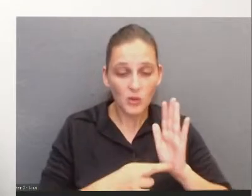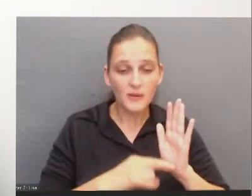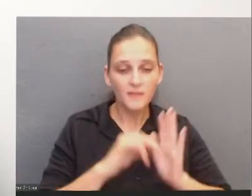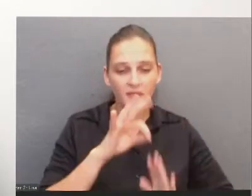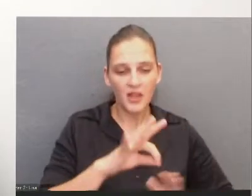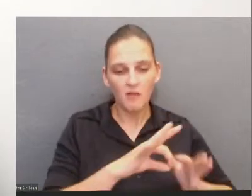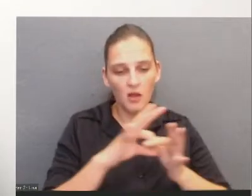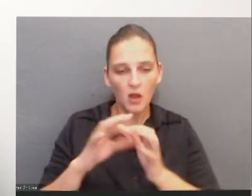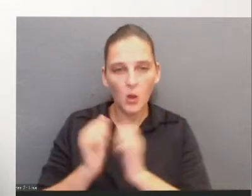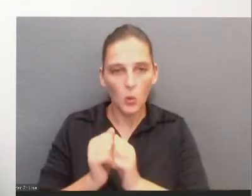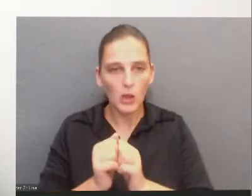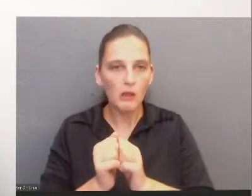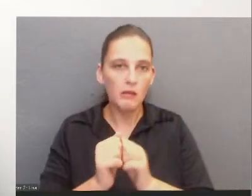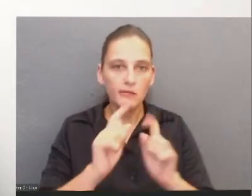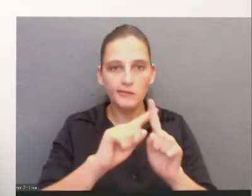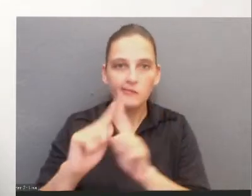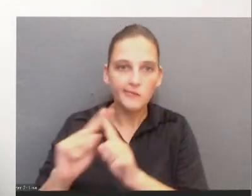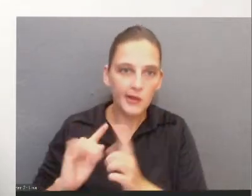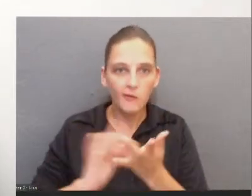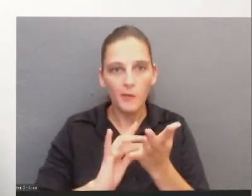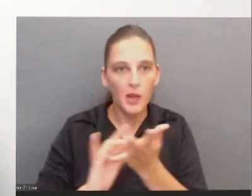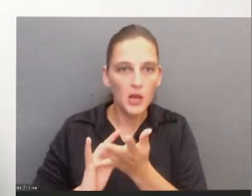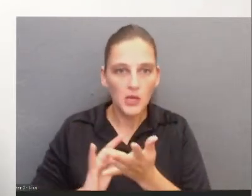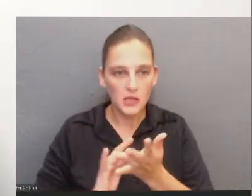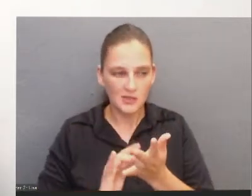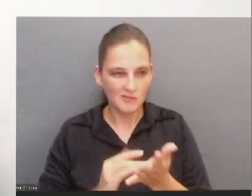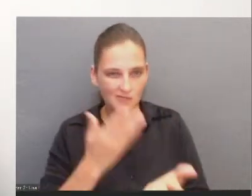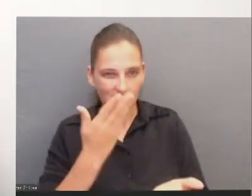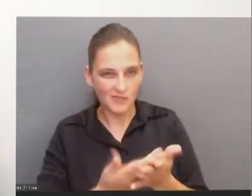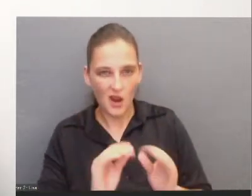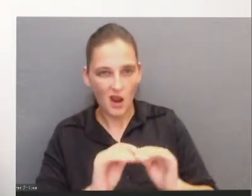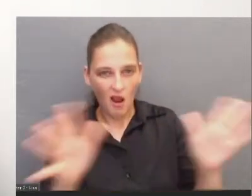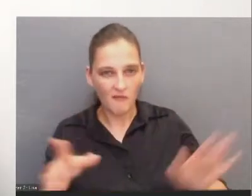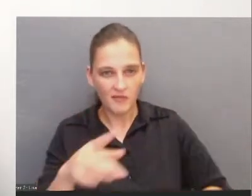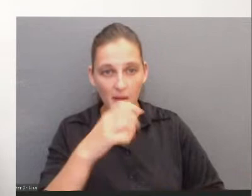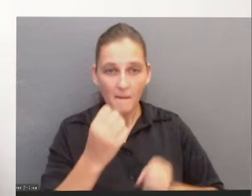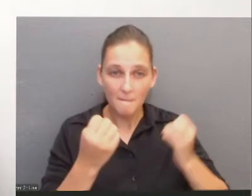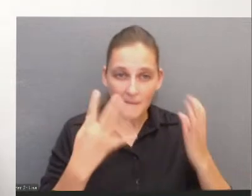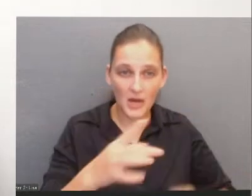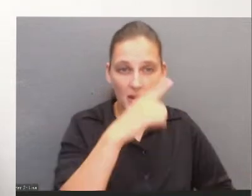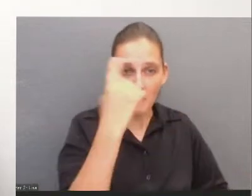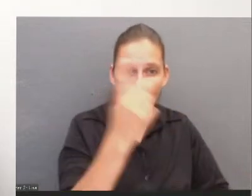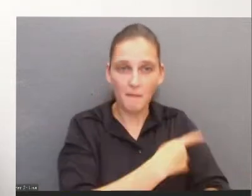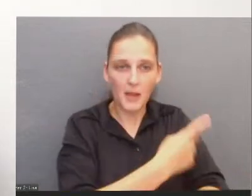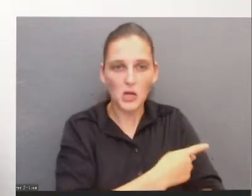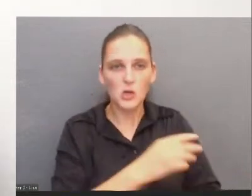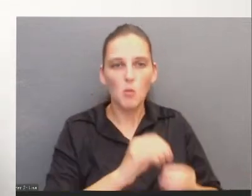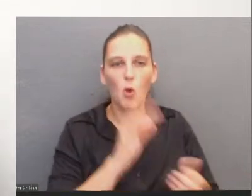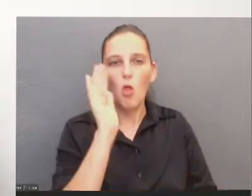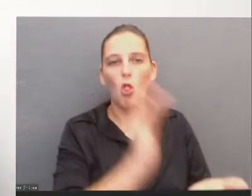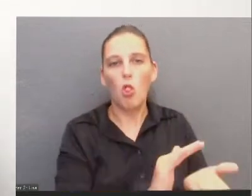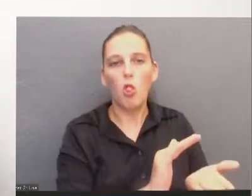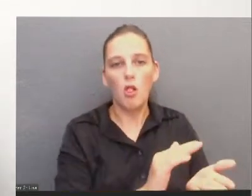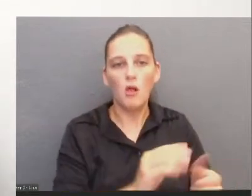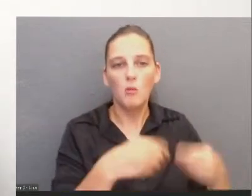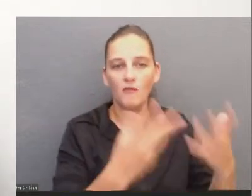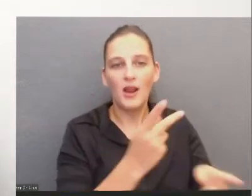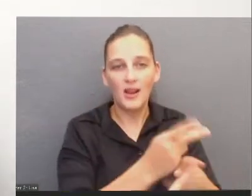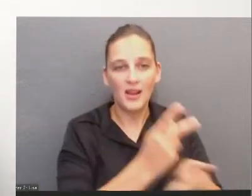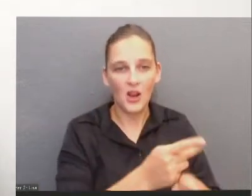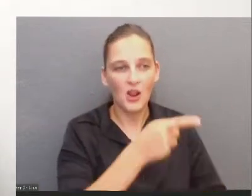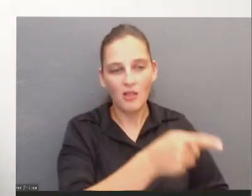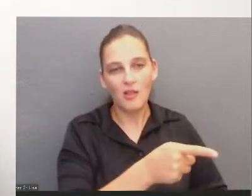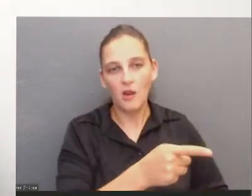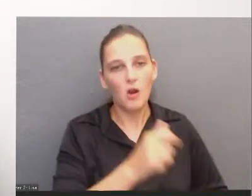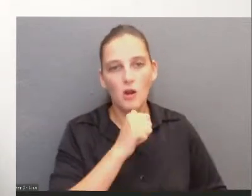disproportionate numbers of Black patients lower priority tiers and erroneously excludes them from the highest prioritization. Note that the authors of the model guidance that